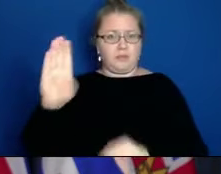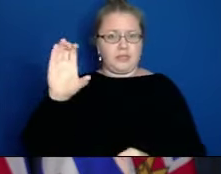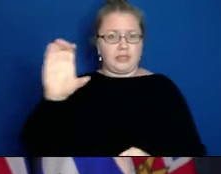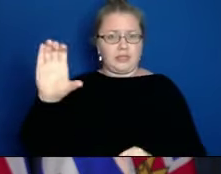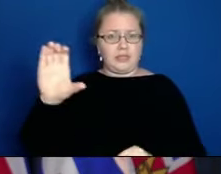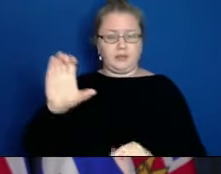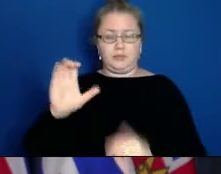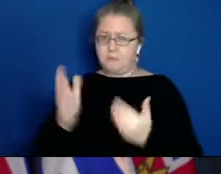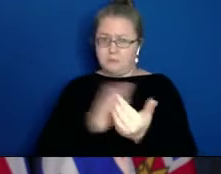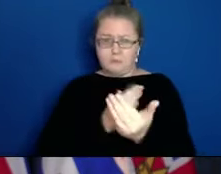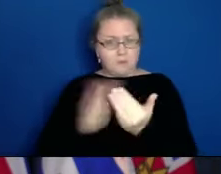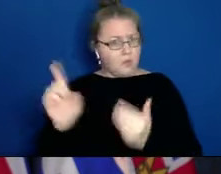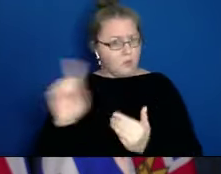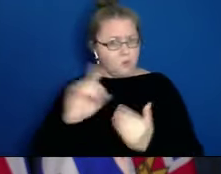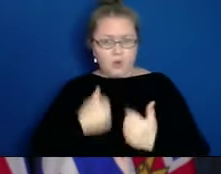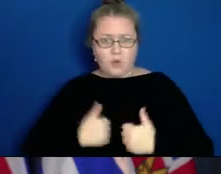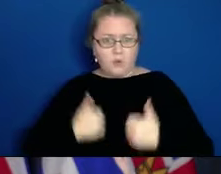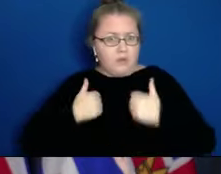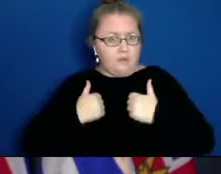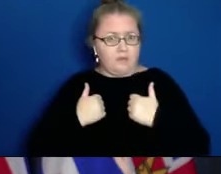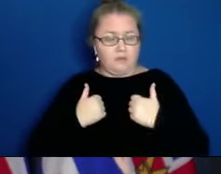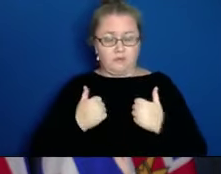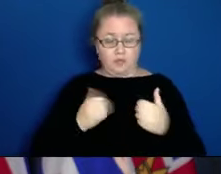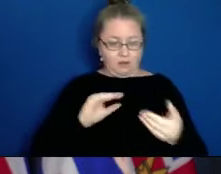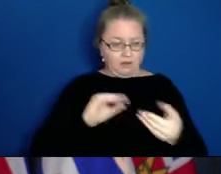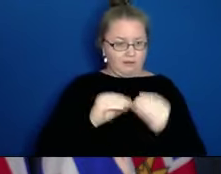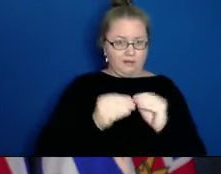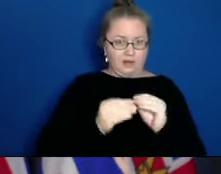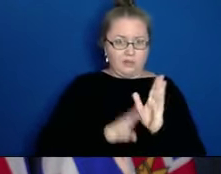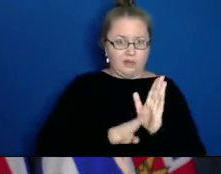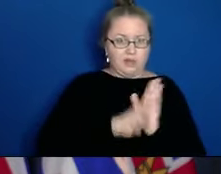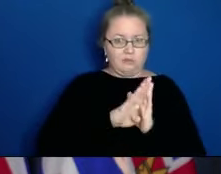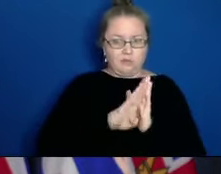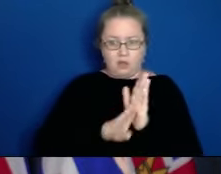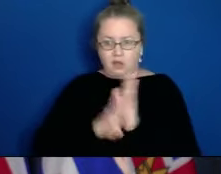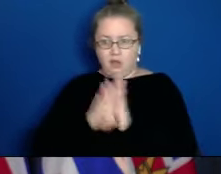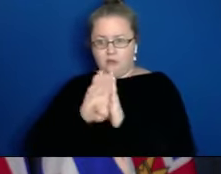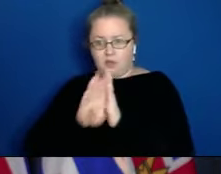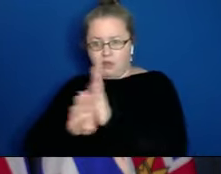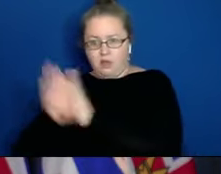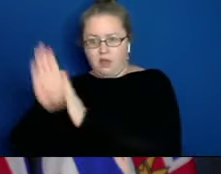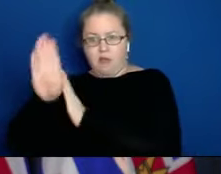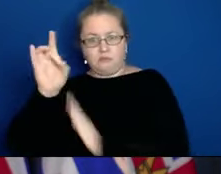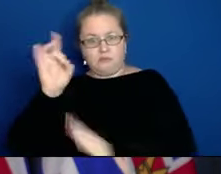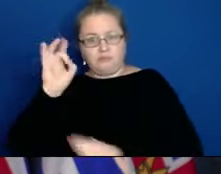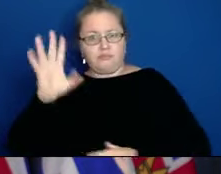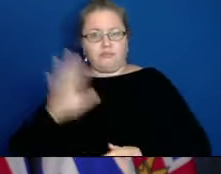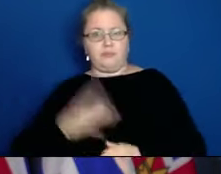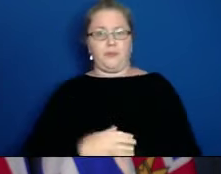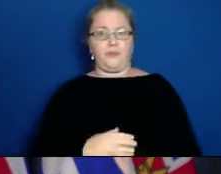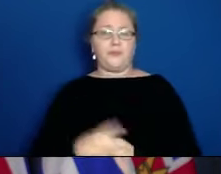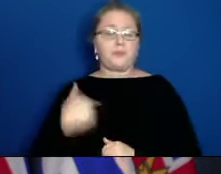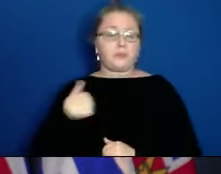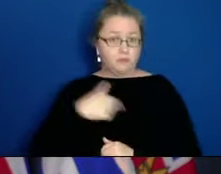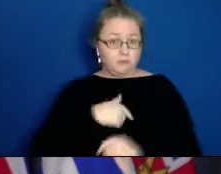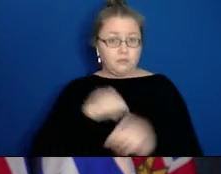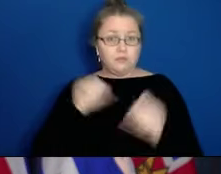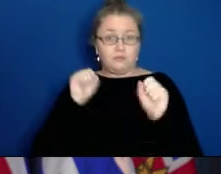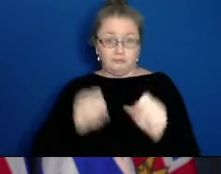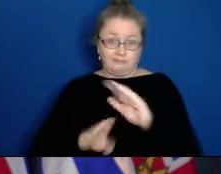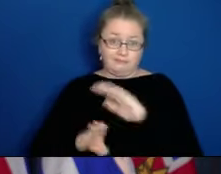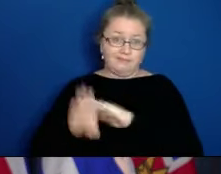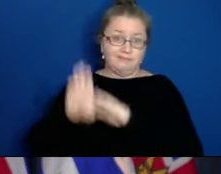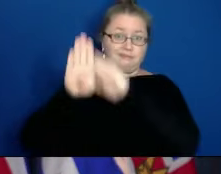because the number of cases, of course, in the three other health authorities have increased, these are the means through which all of us can help flatten the curve, but